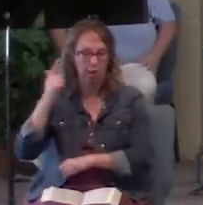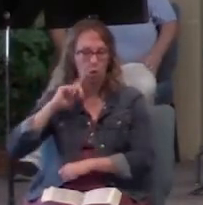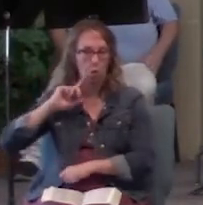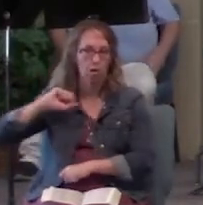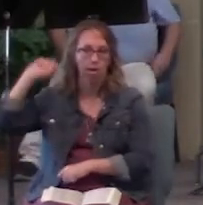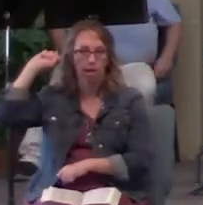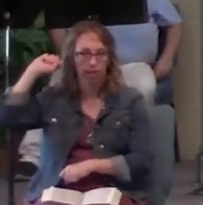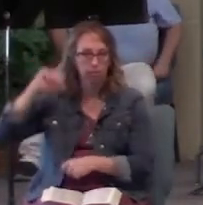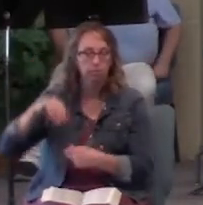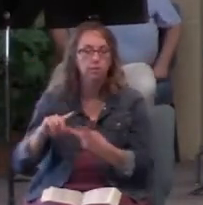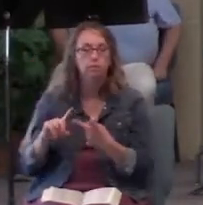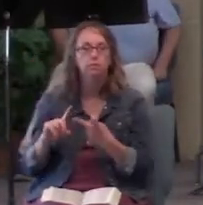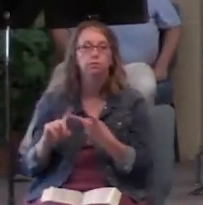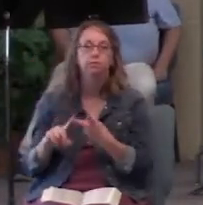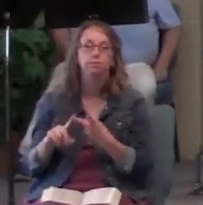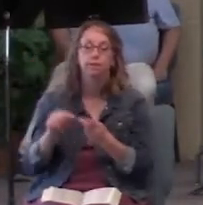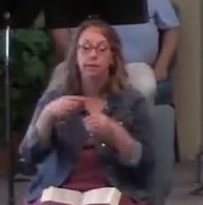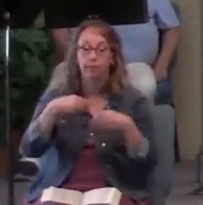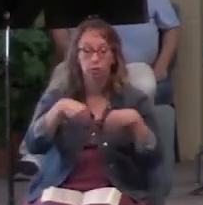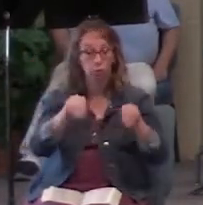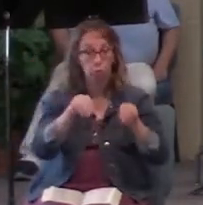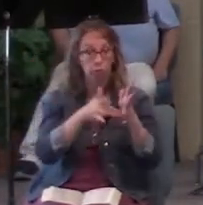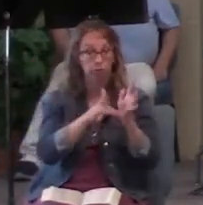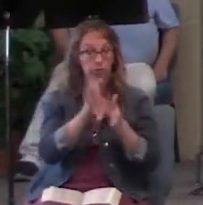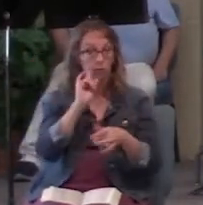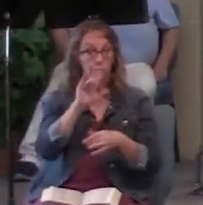He basically sold Jesus for 30 pieces of silver.